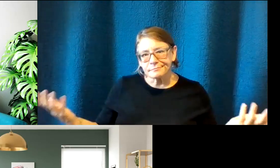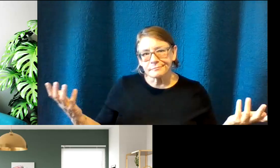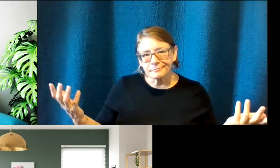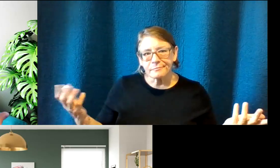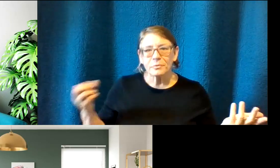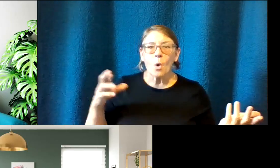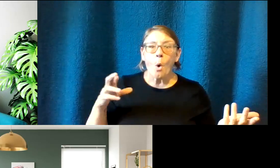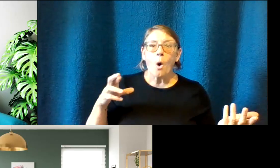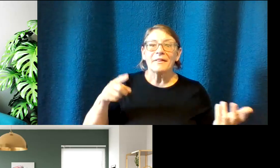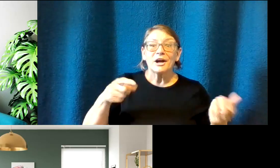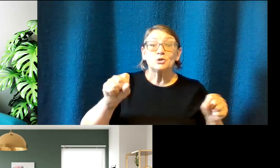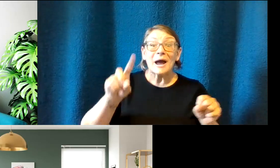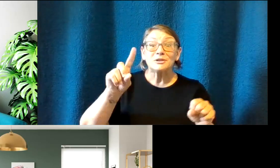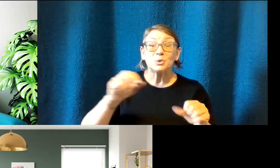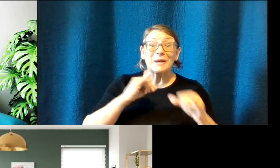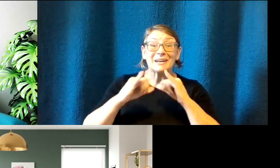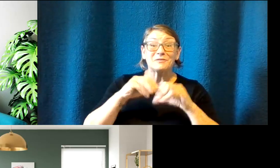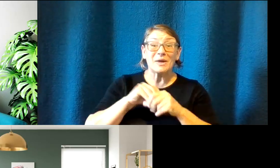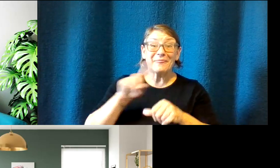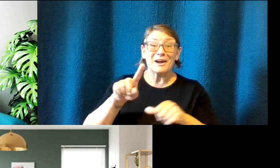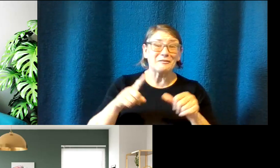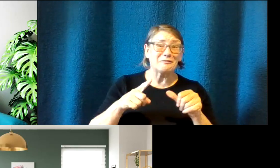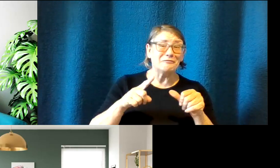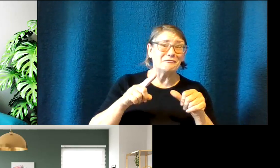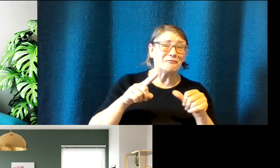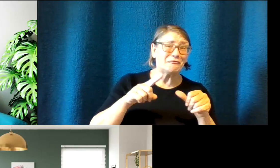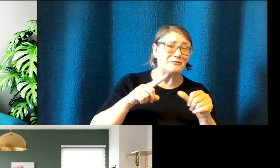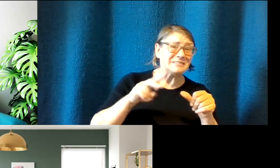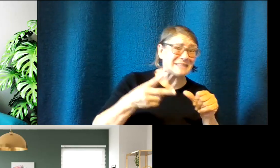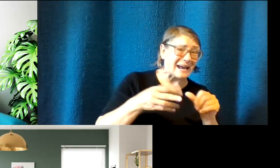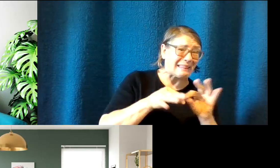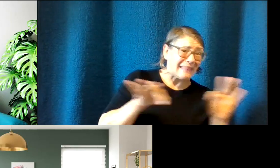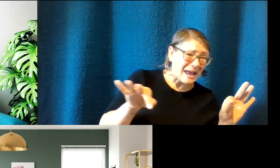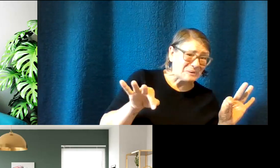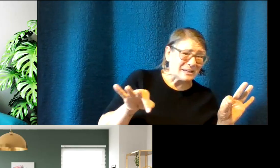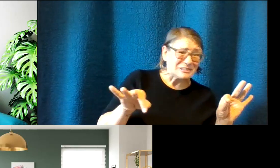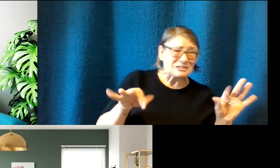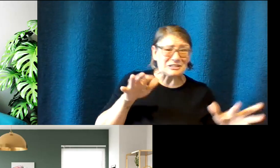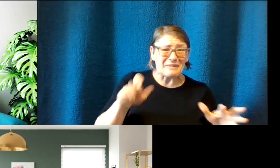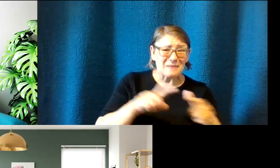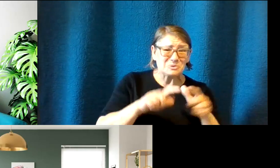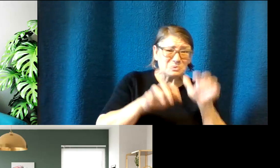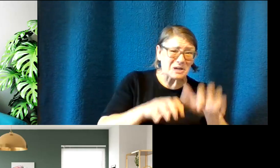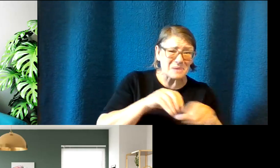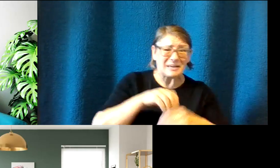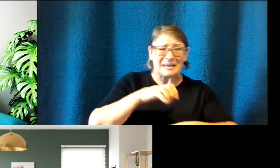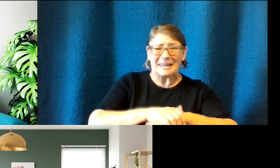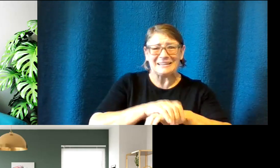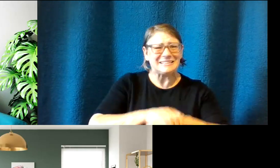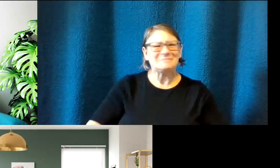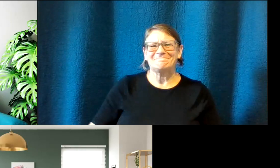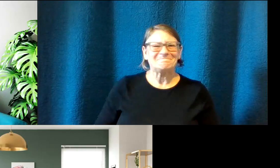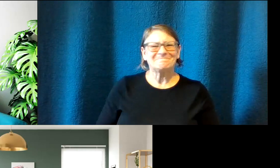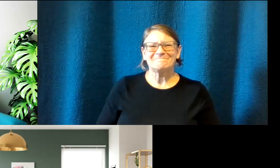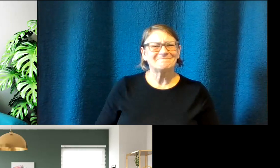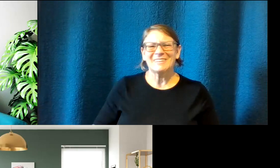interview in their best person, and they're using, and that's their primary language, and they have to type in. That's not, like I said,